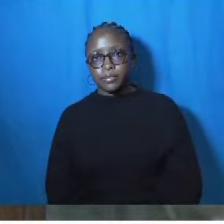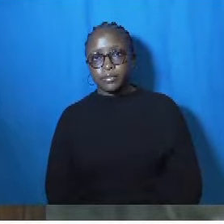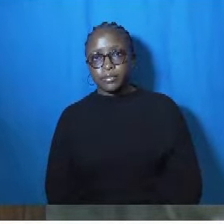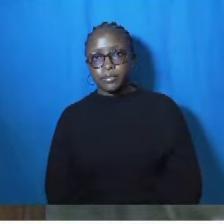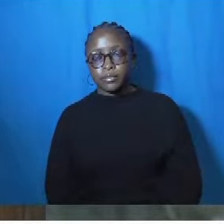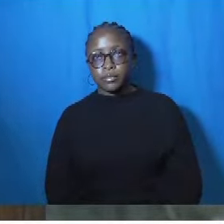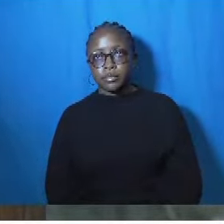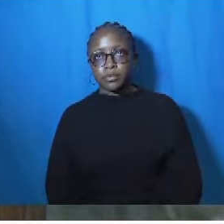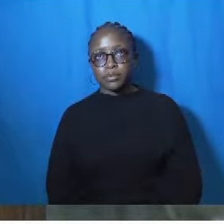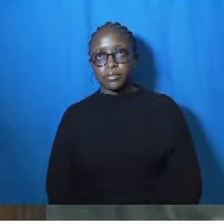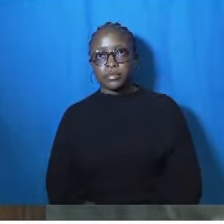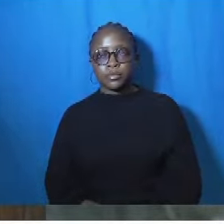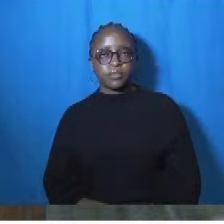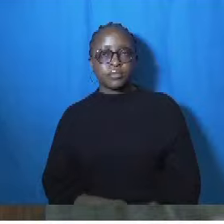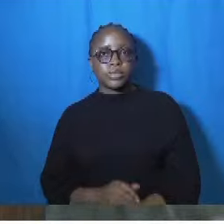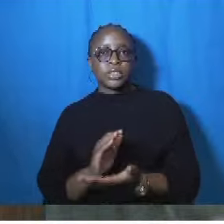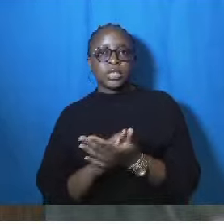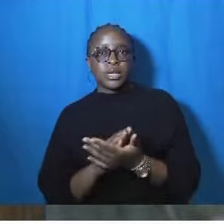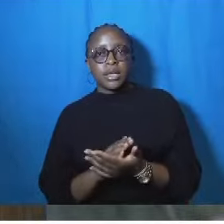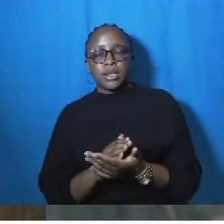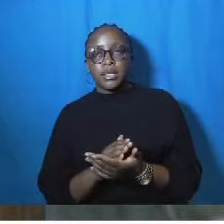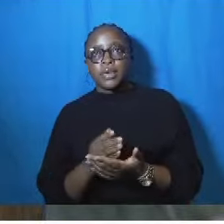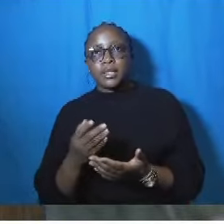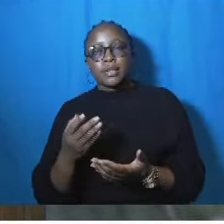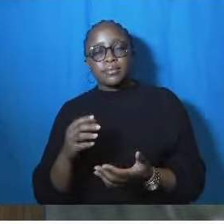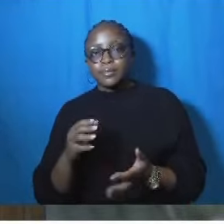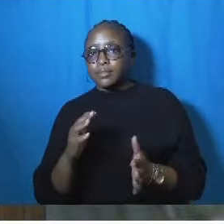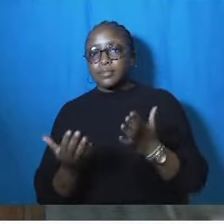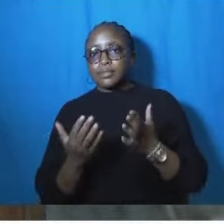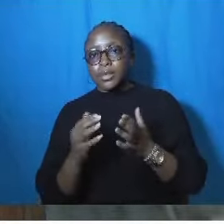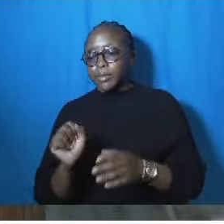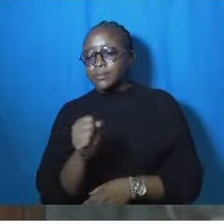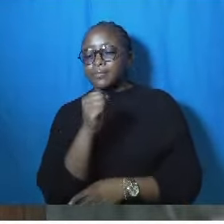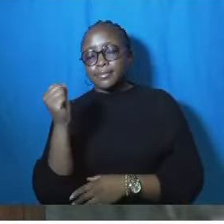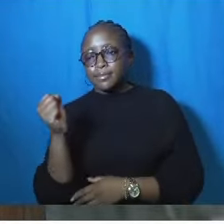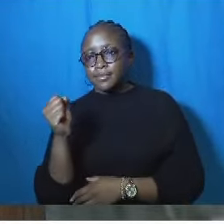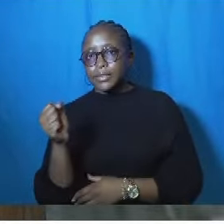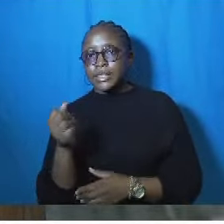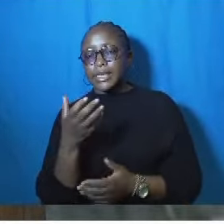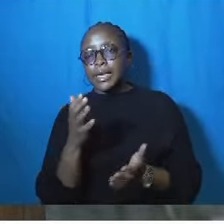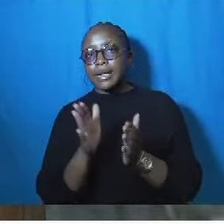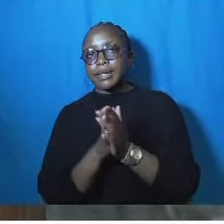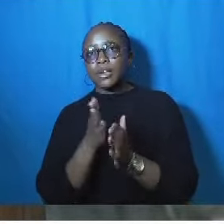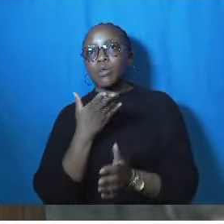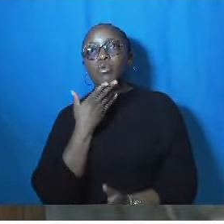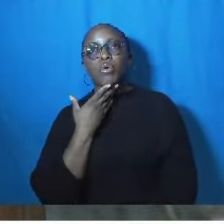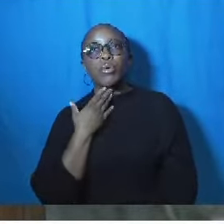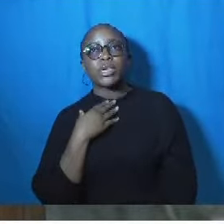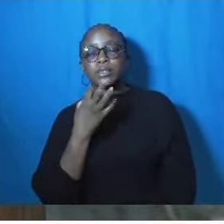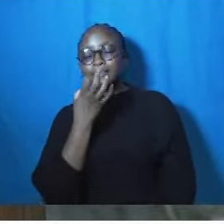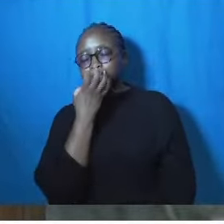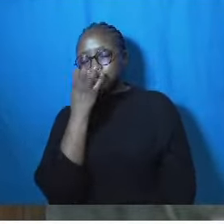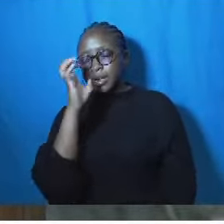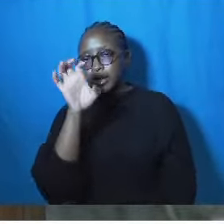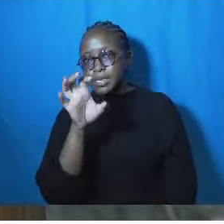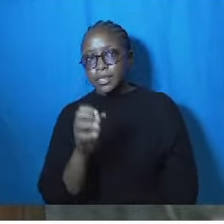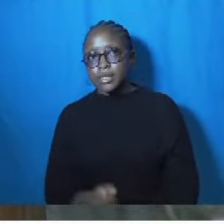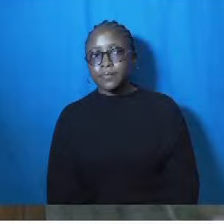Something we always rise up to go and cast. Imagine we are 10,000 strong here in the